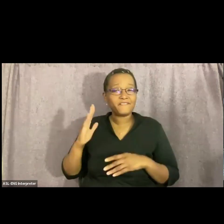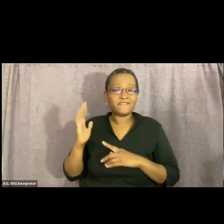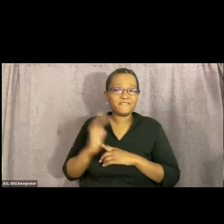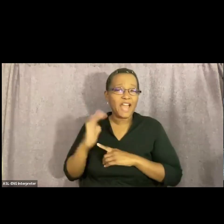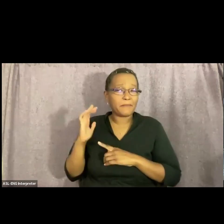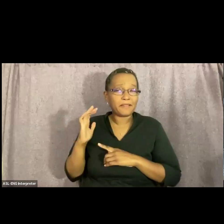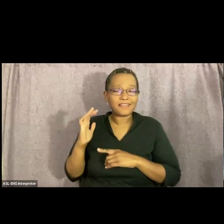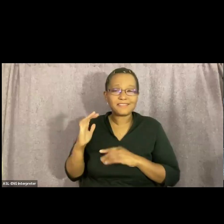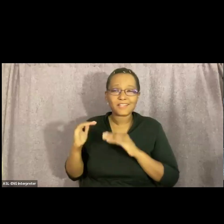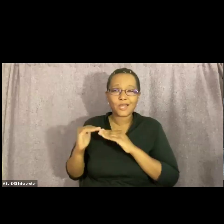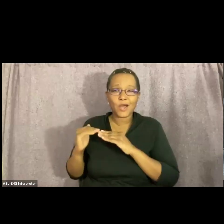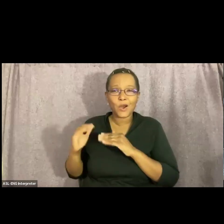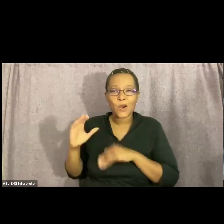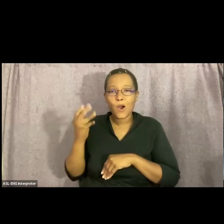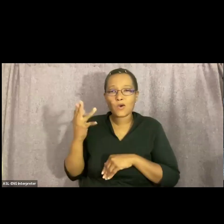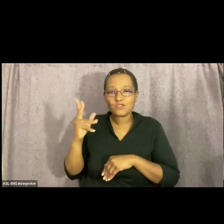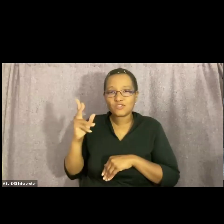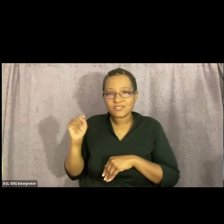Alex Locust.